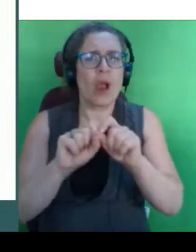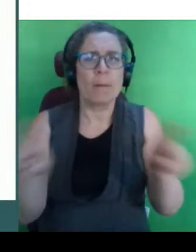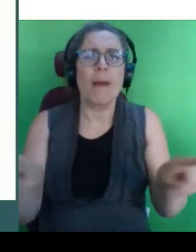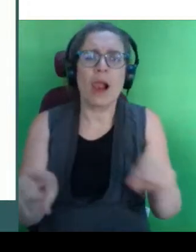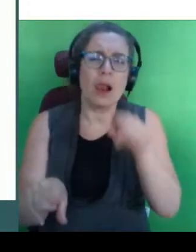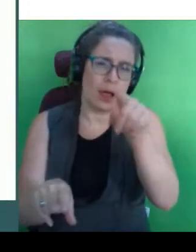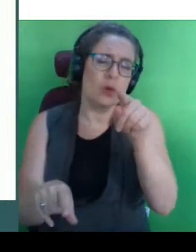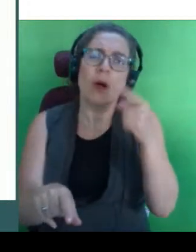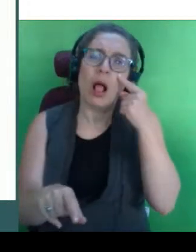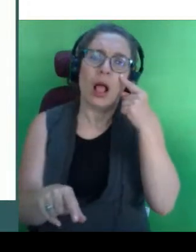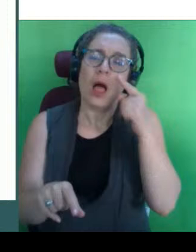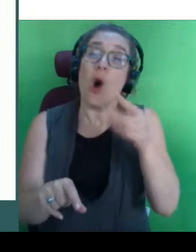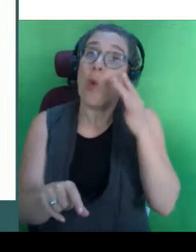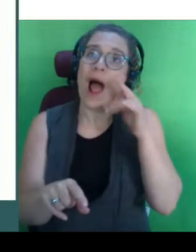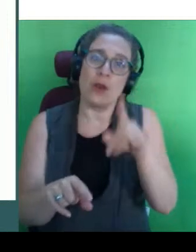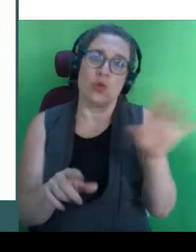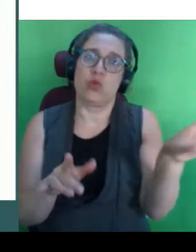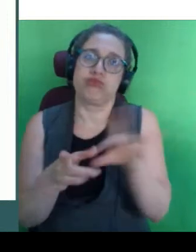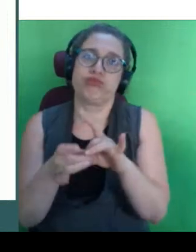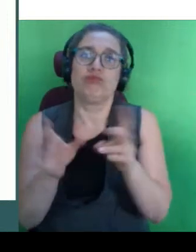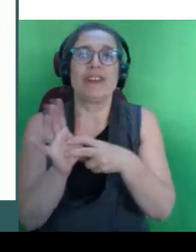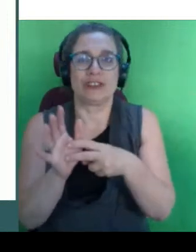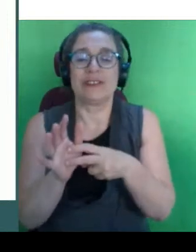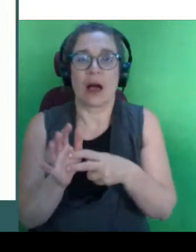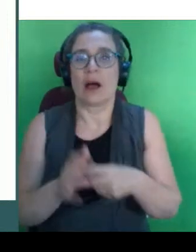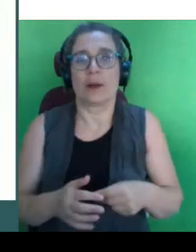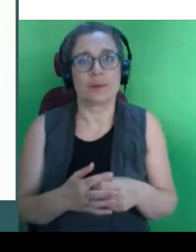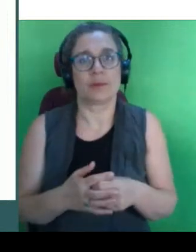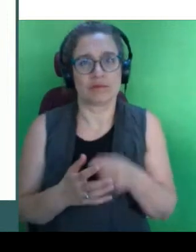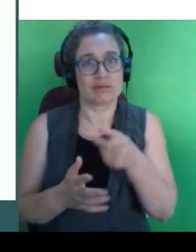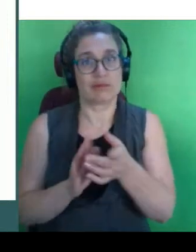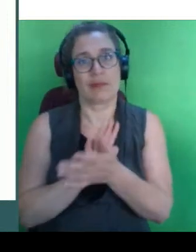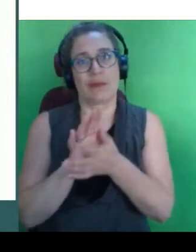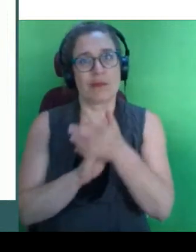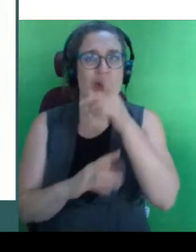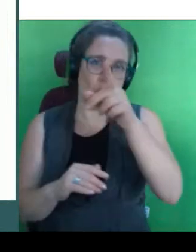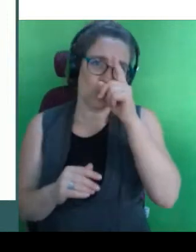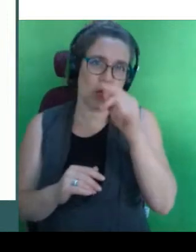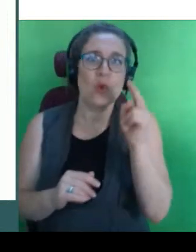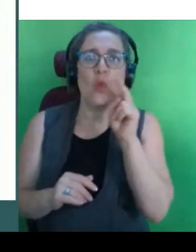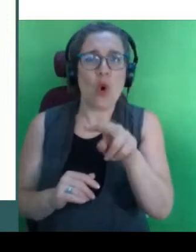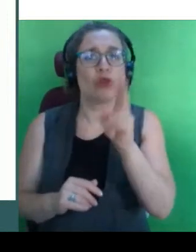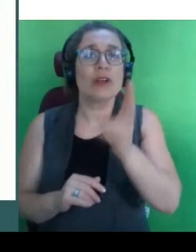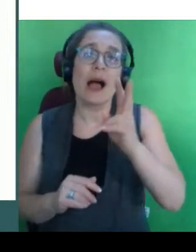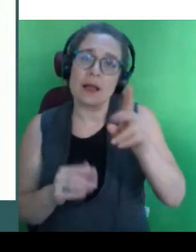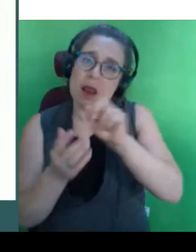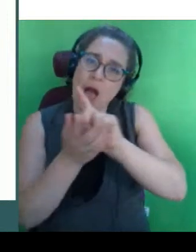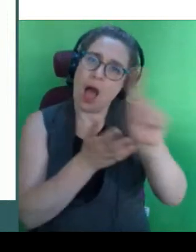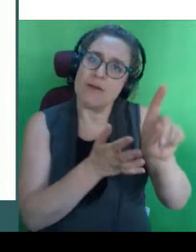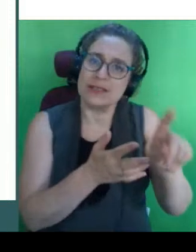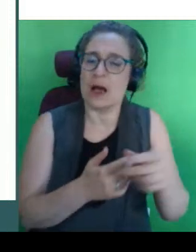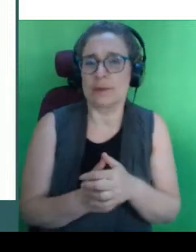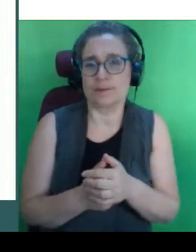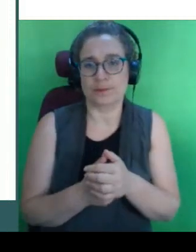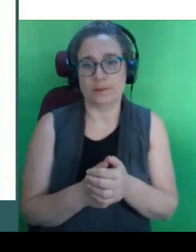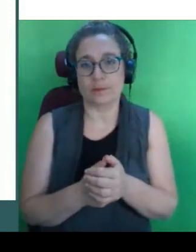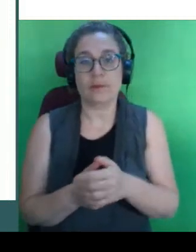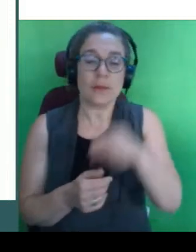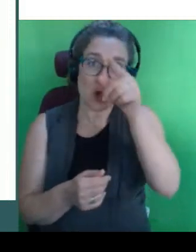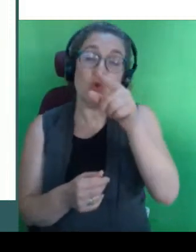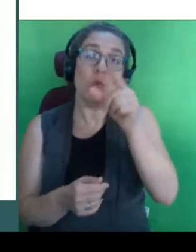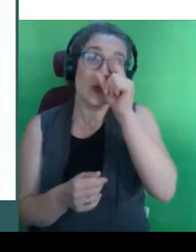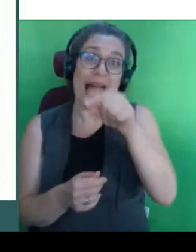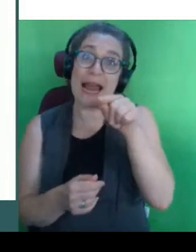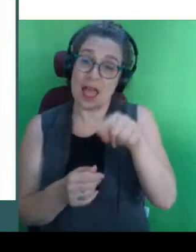when you're registered, so that you can kind of watch the event after. You can share this link with colleagues as long as they're registered